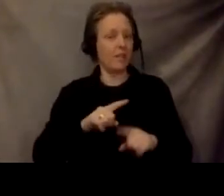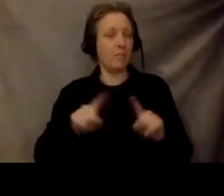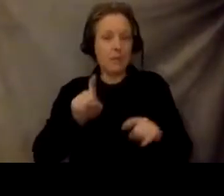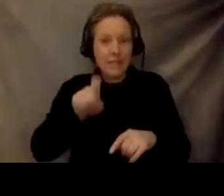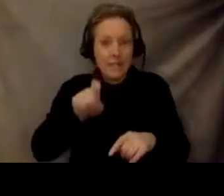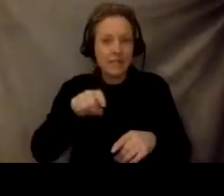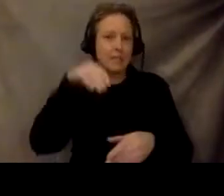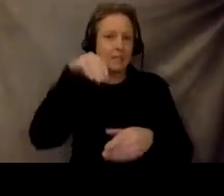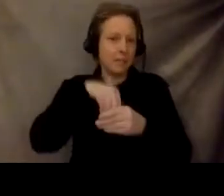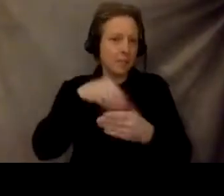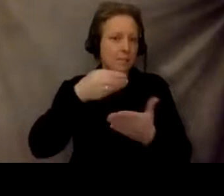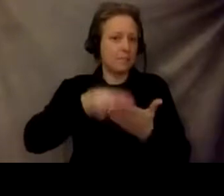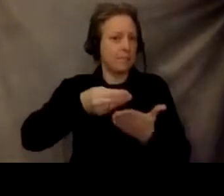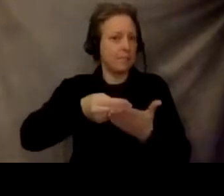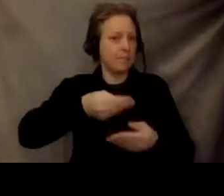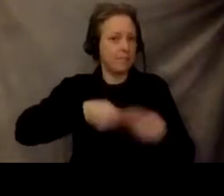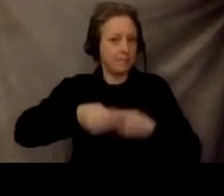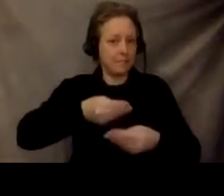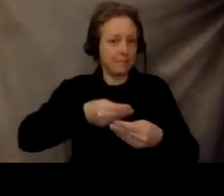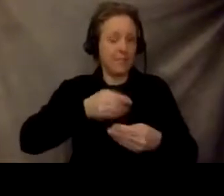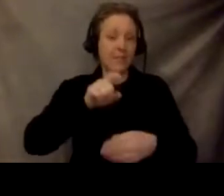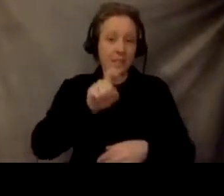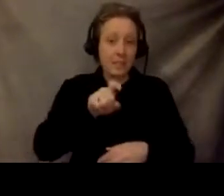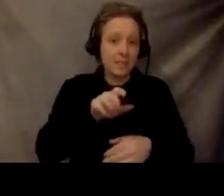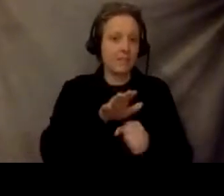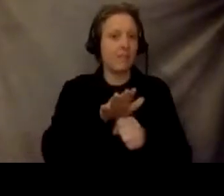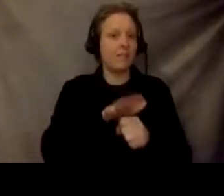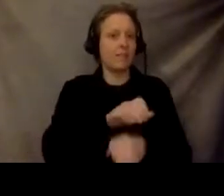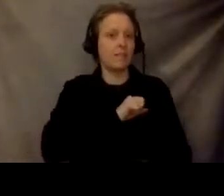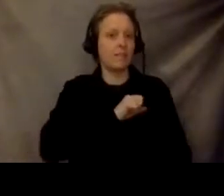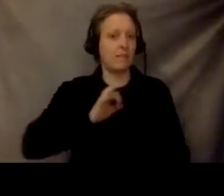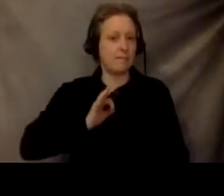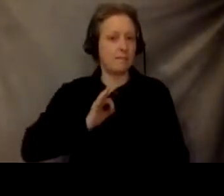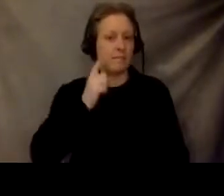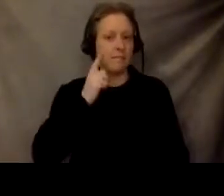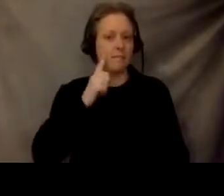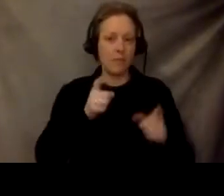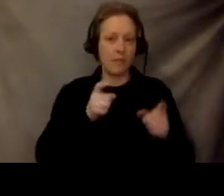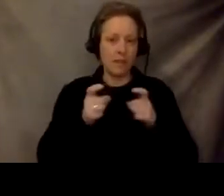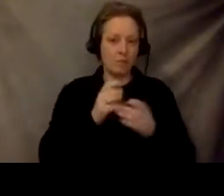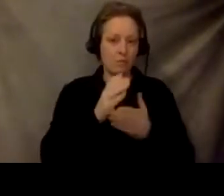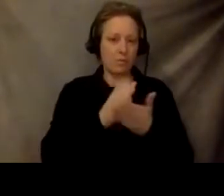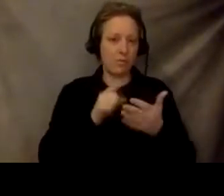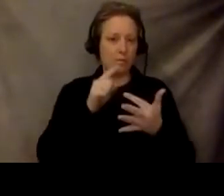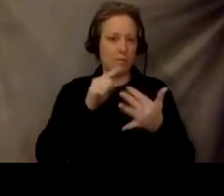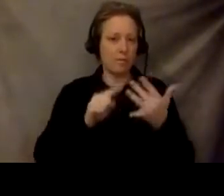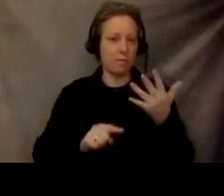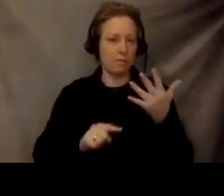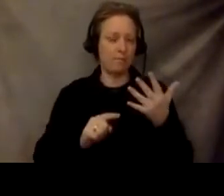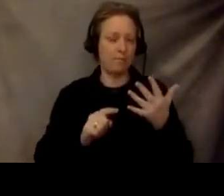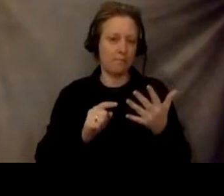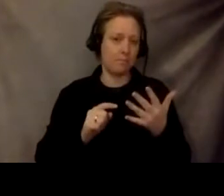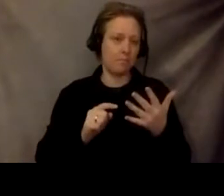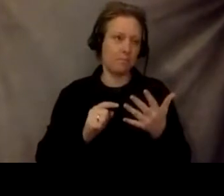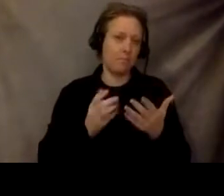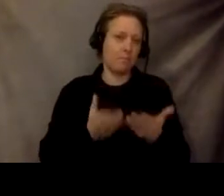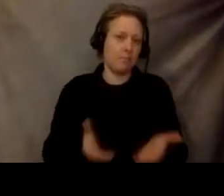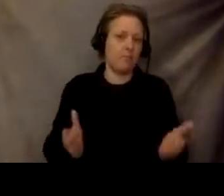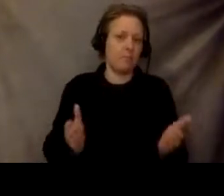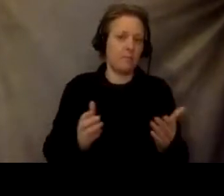in the budget enough staff to handle some of the items that are coming up because of the